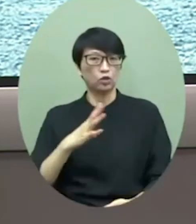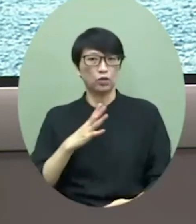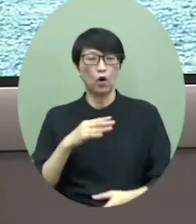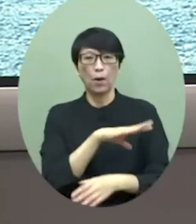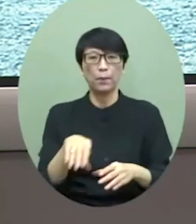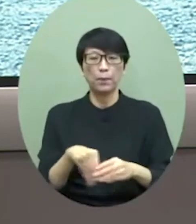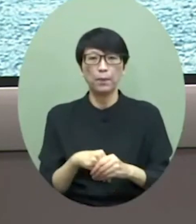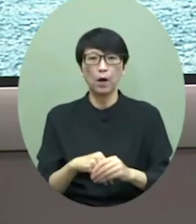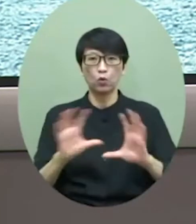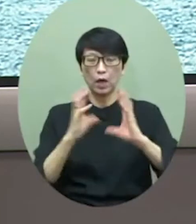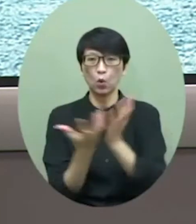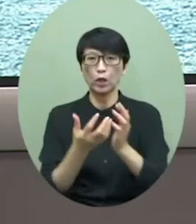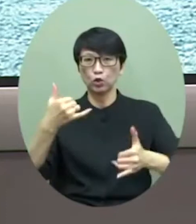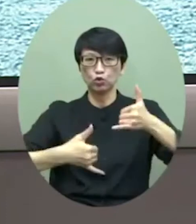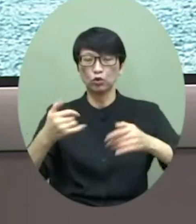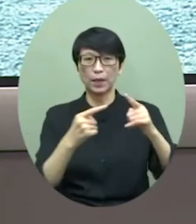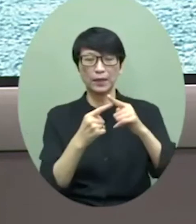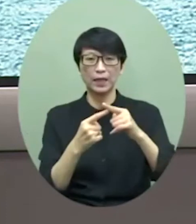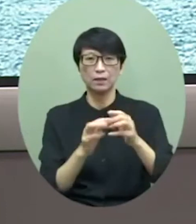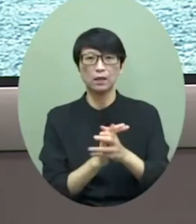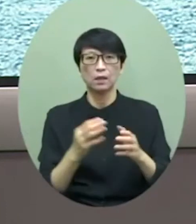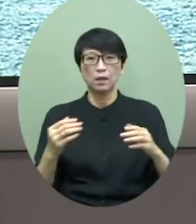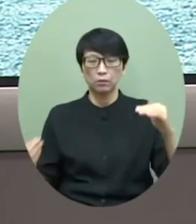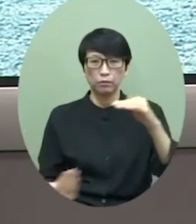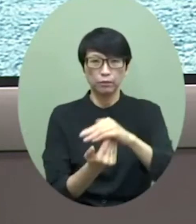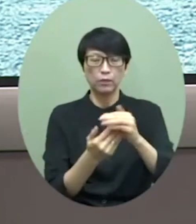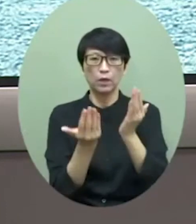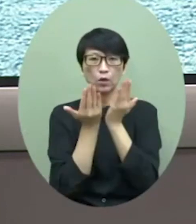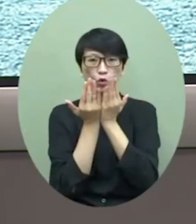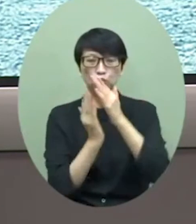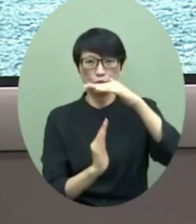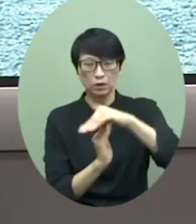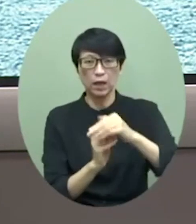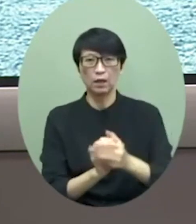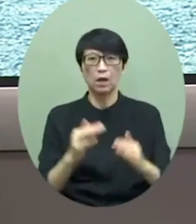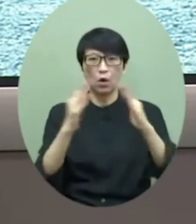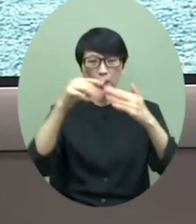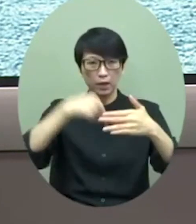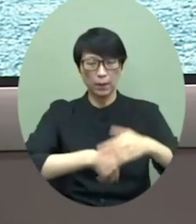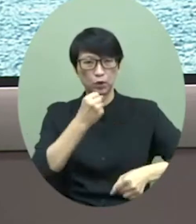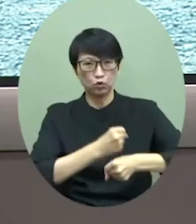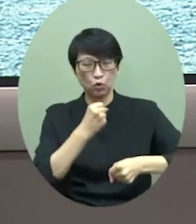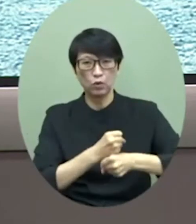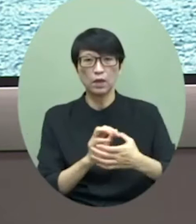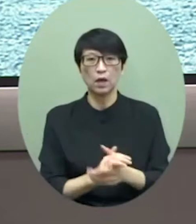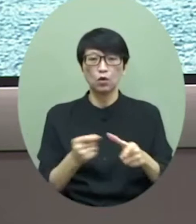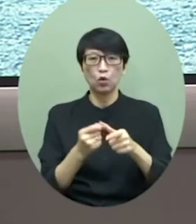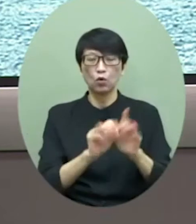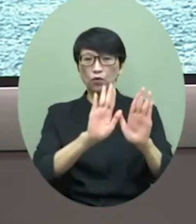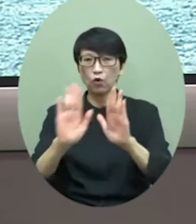a suppress and lift strategy. Sometimes we tighten up the measures, sometimes relax the measures. For example,